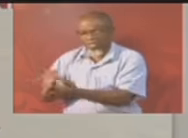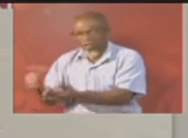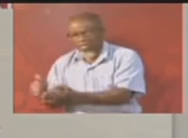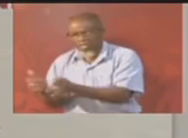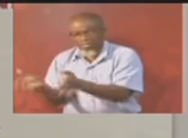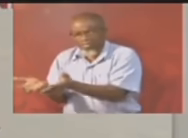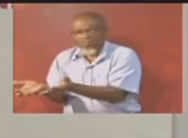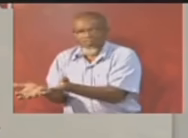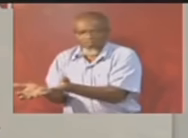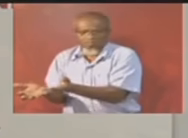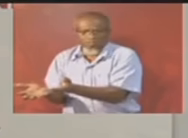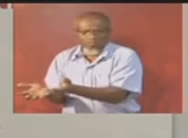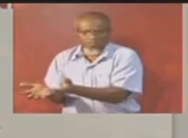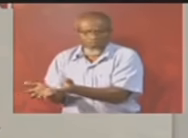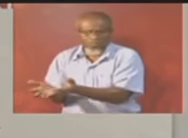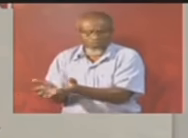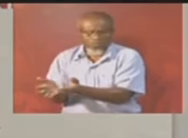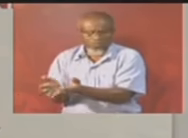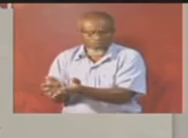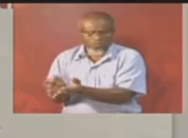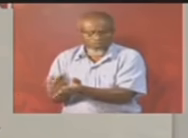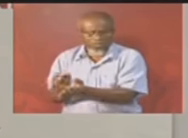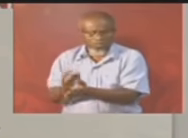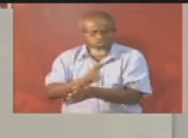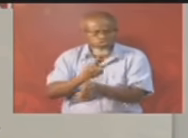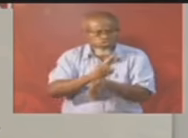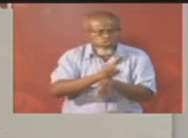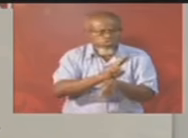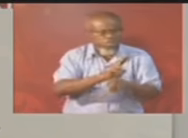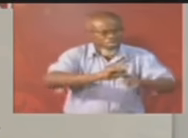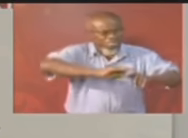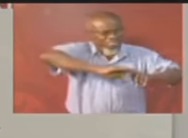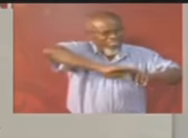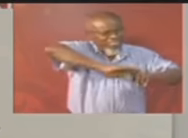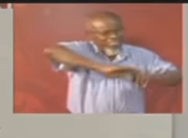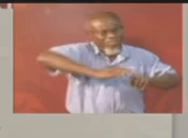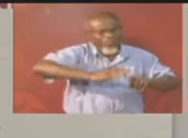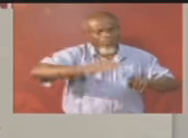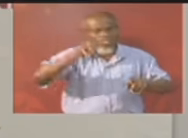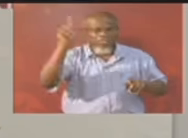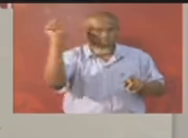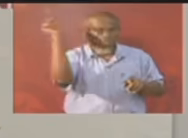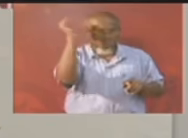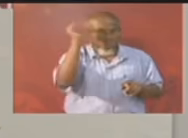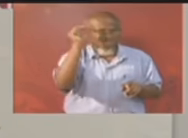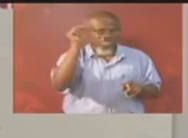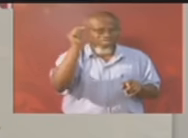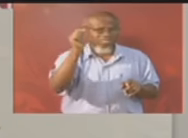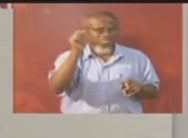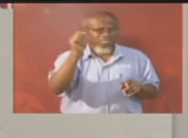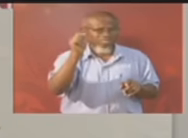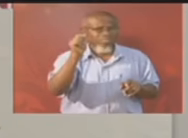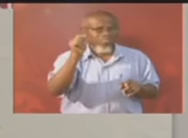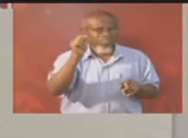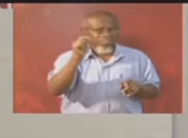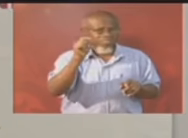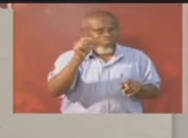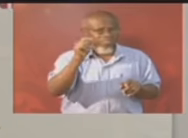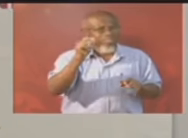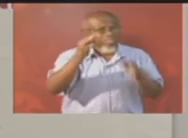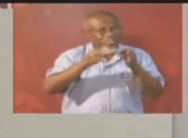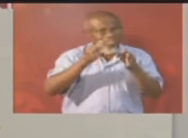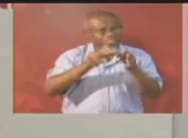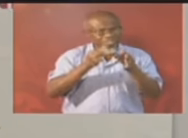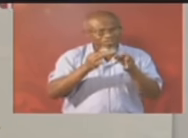we sequence the use of said bathroom so that all the people who are not ill use it, then they clean it down, then you as the one